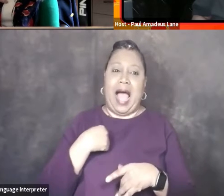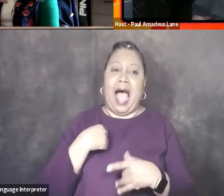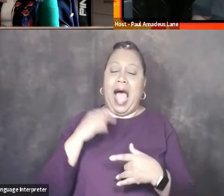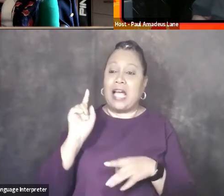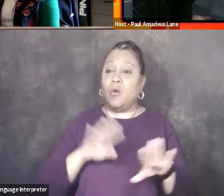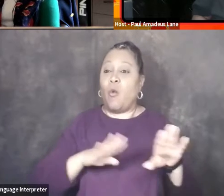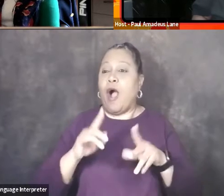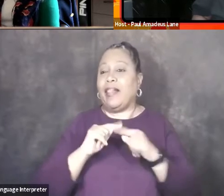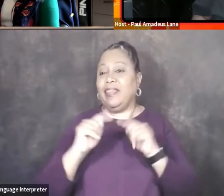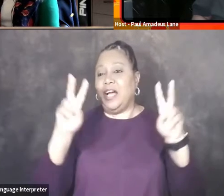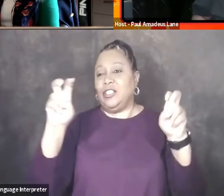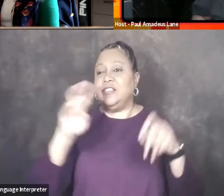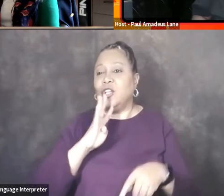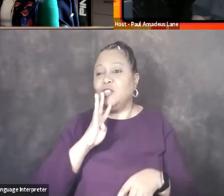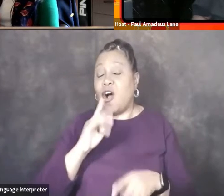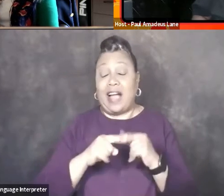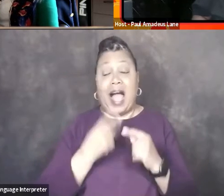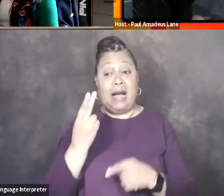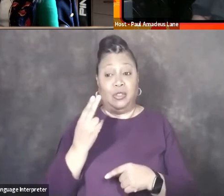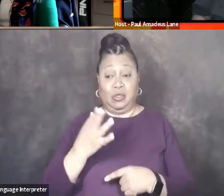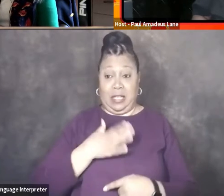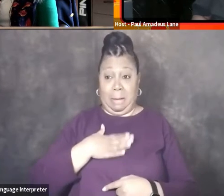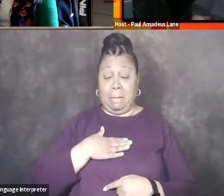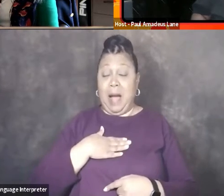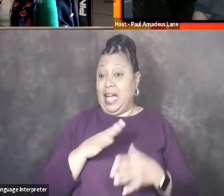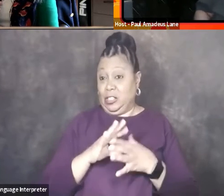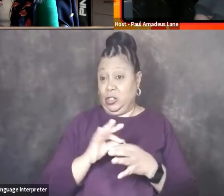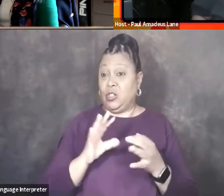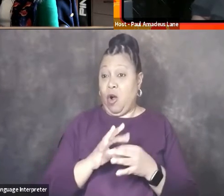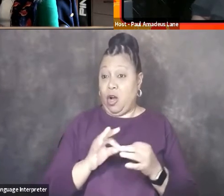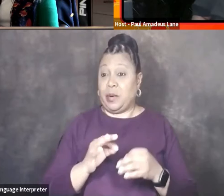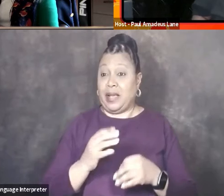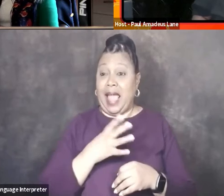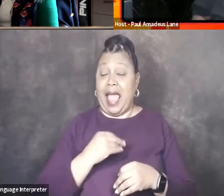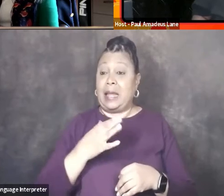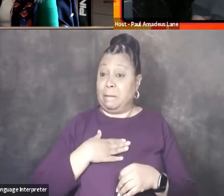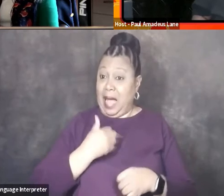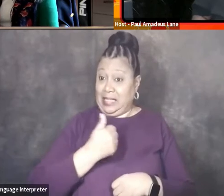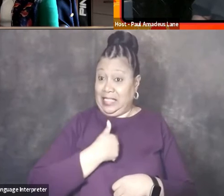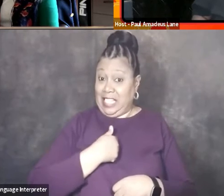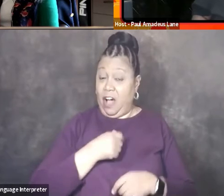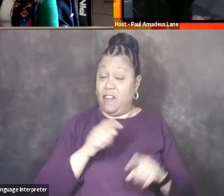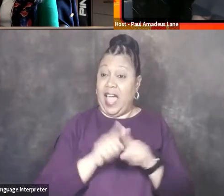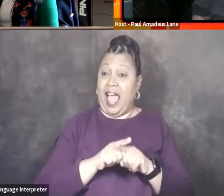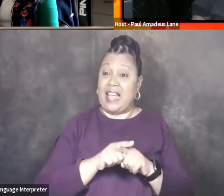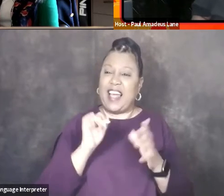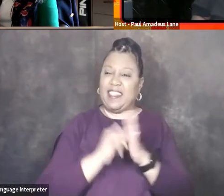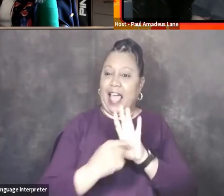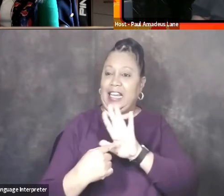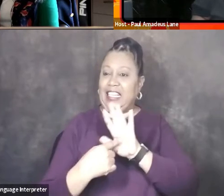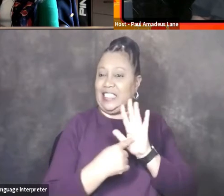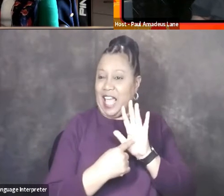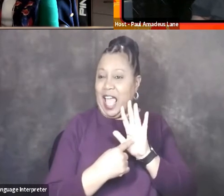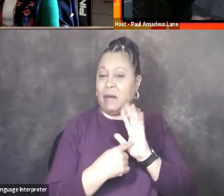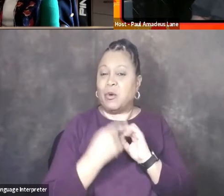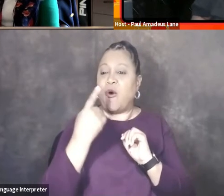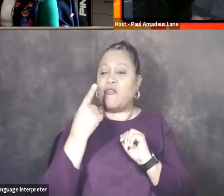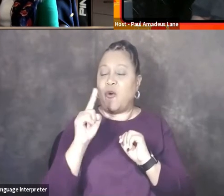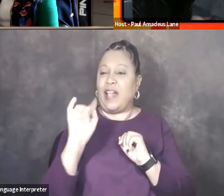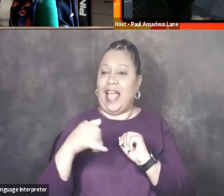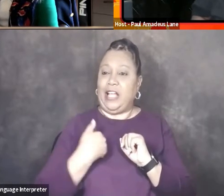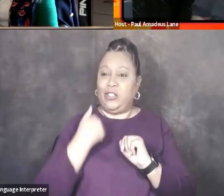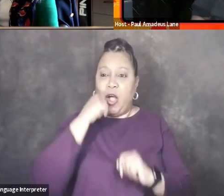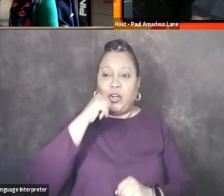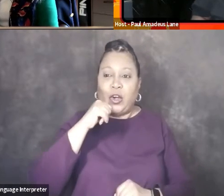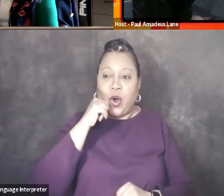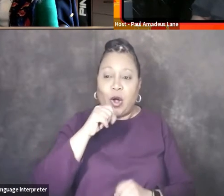the talk. I'm using my story and myself as that example for that young